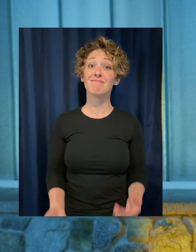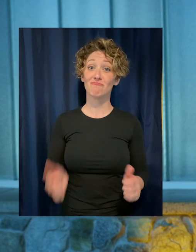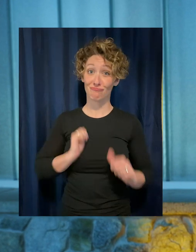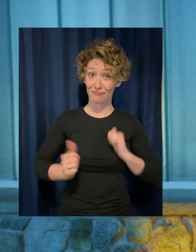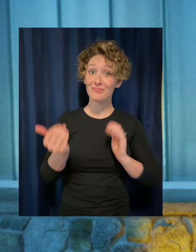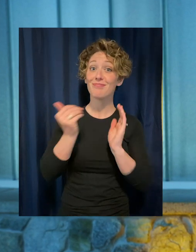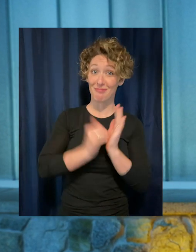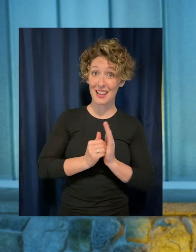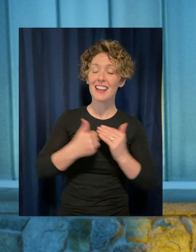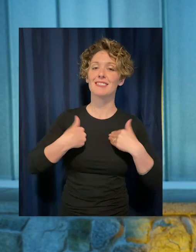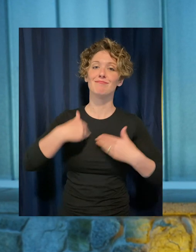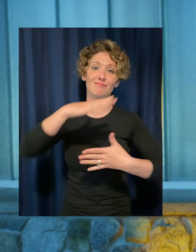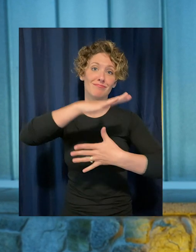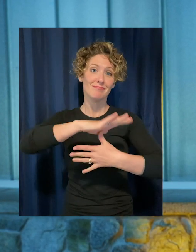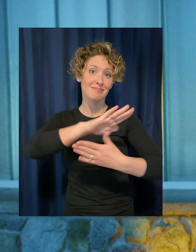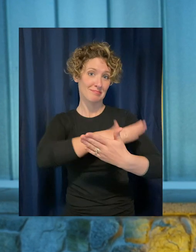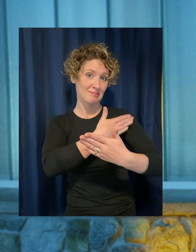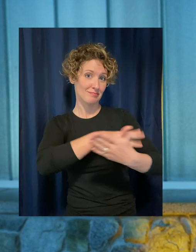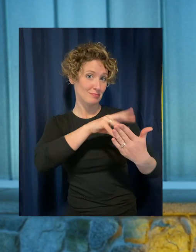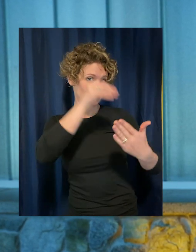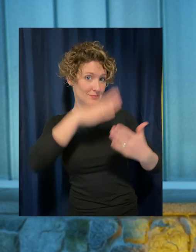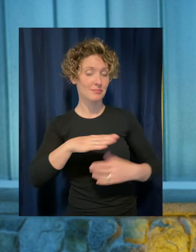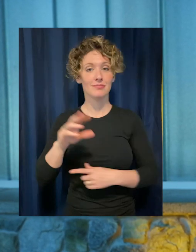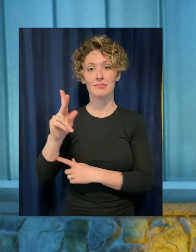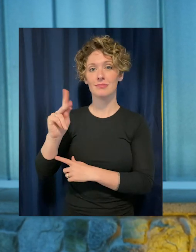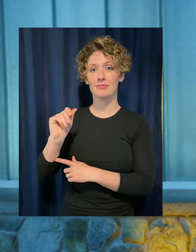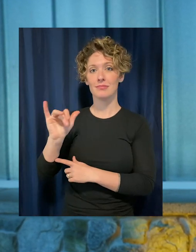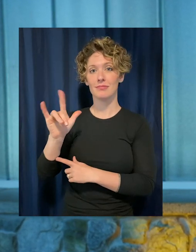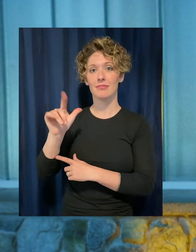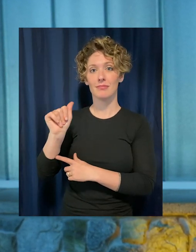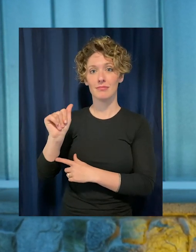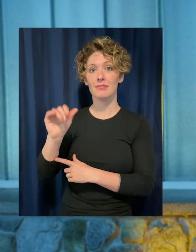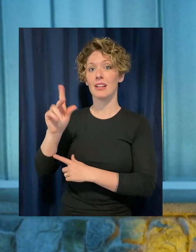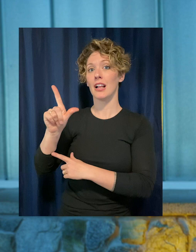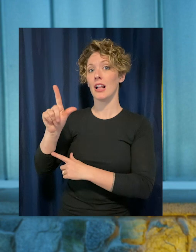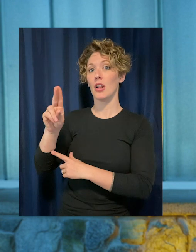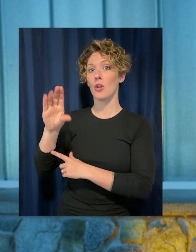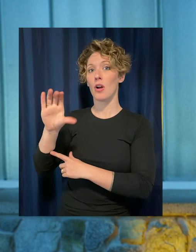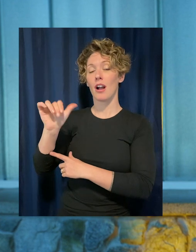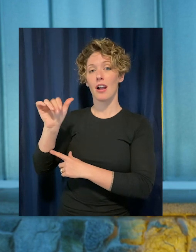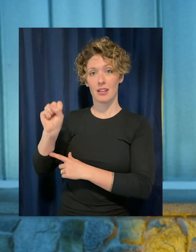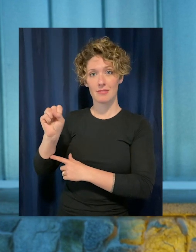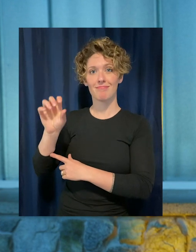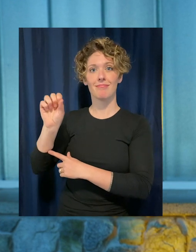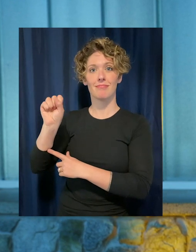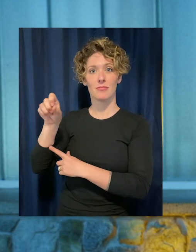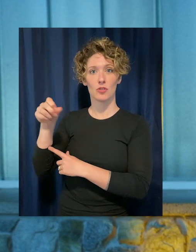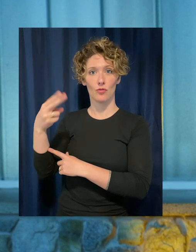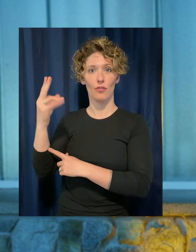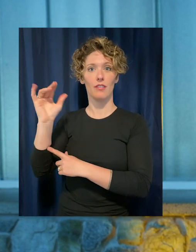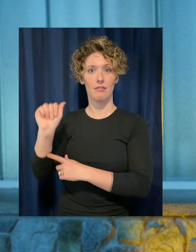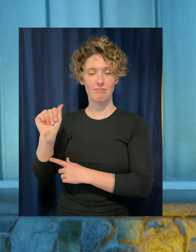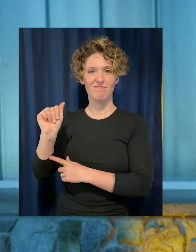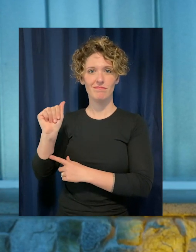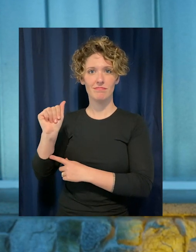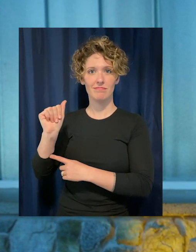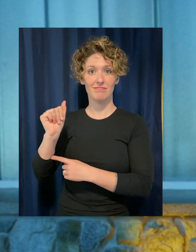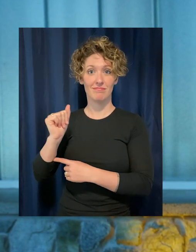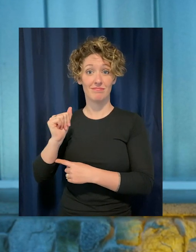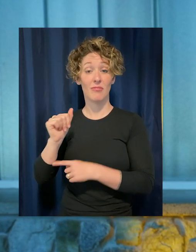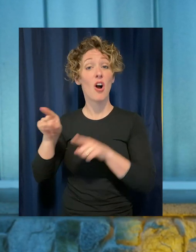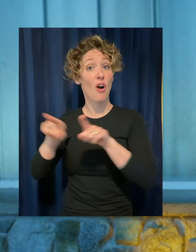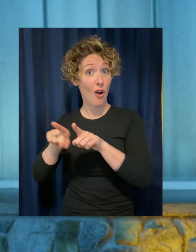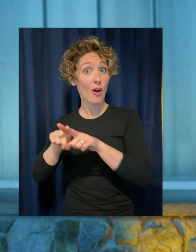Again, we have senior choir students Kayla Snyder, Lucas Mars, and Sophia Reyes, who will be joined by music